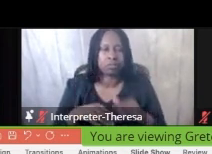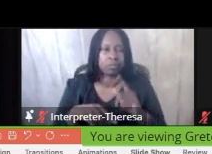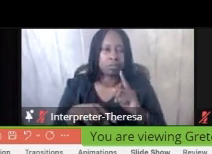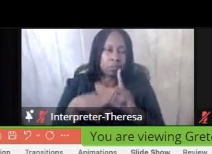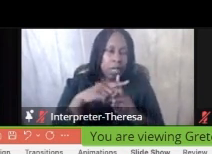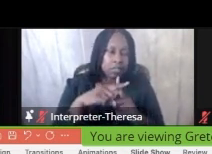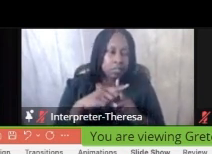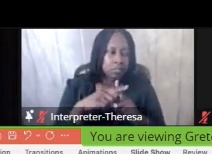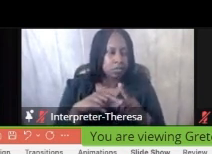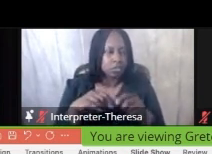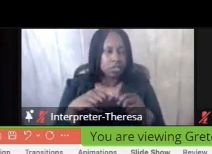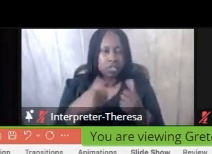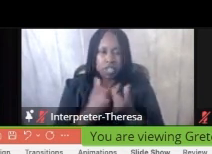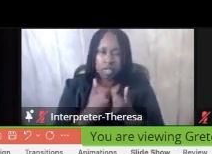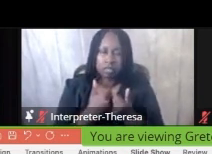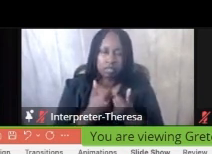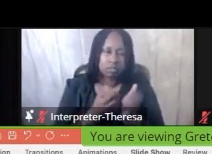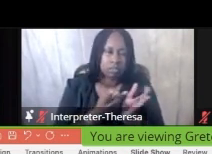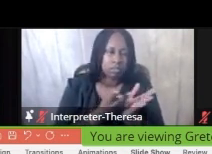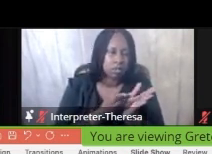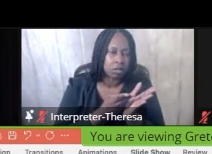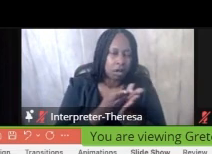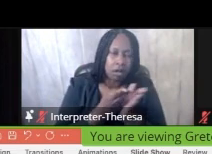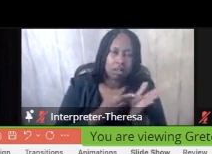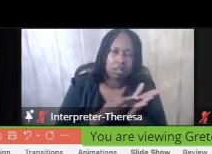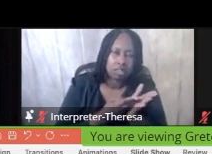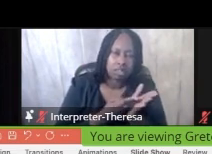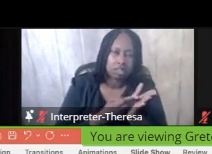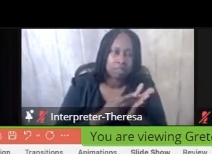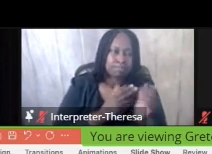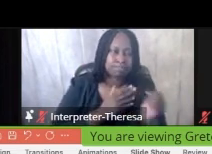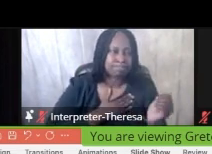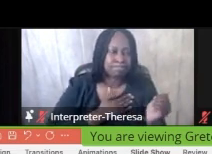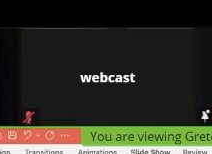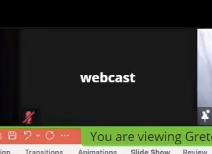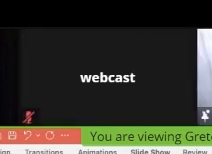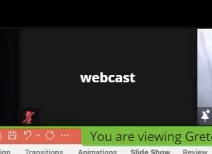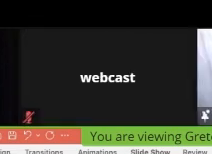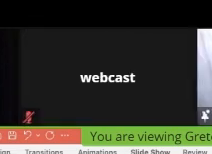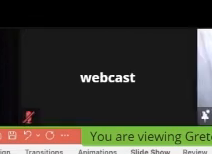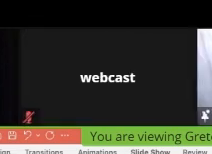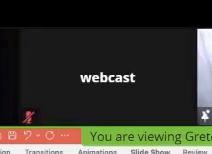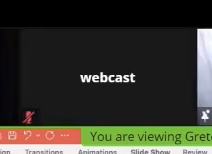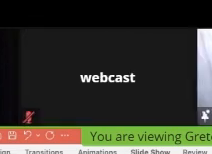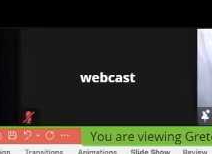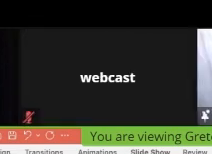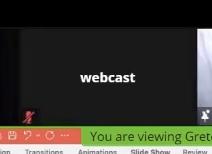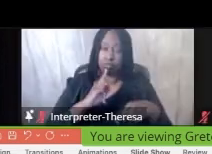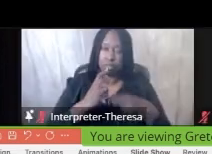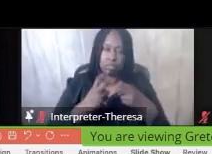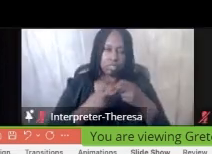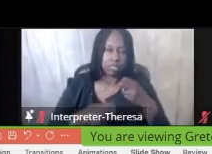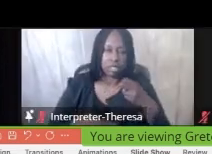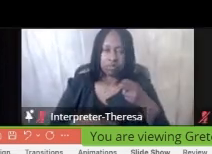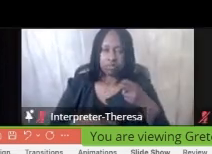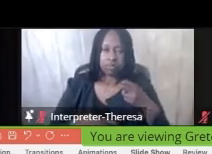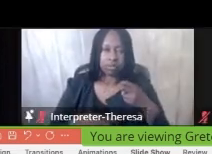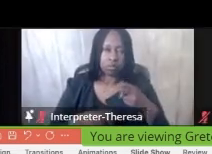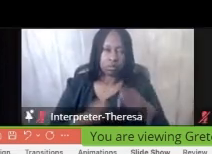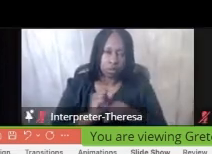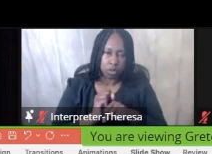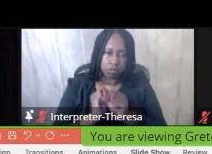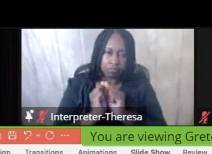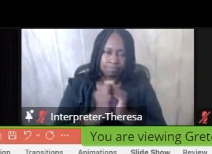honest, reflections about what it's like to do this really tough sense-making work